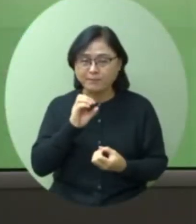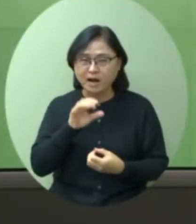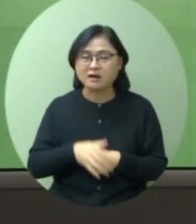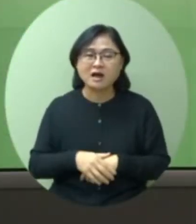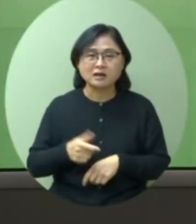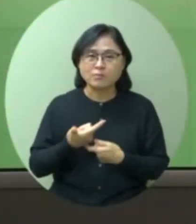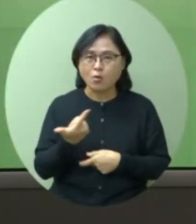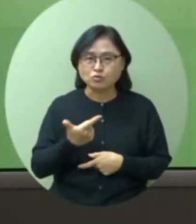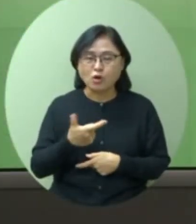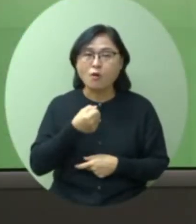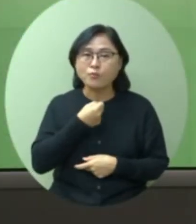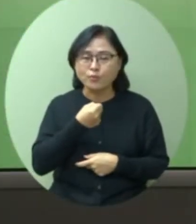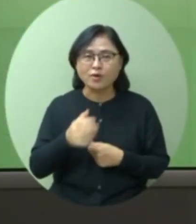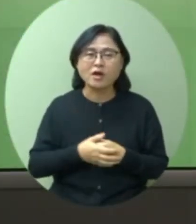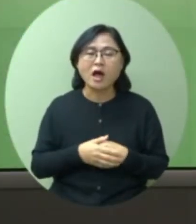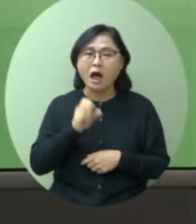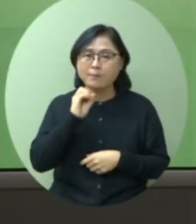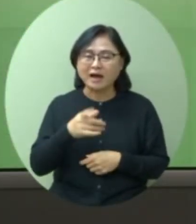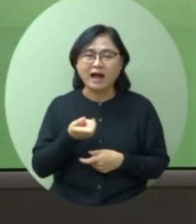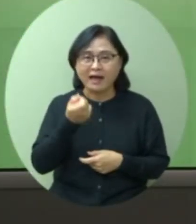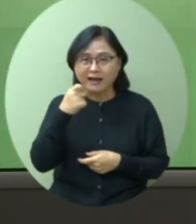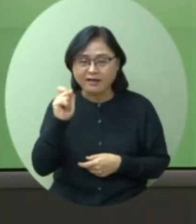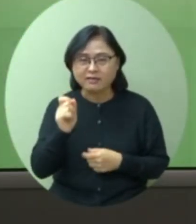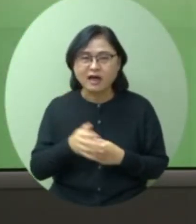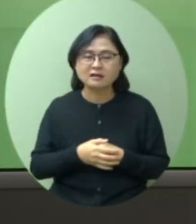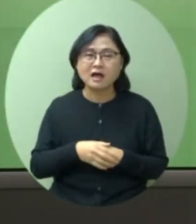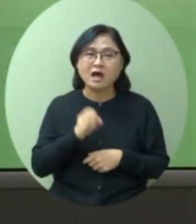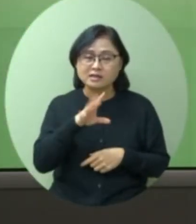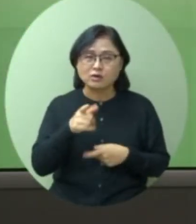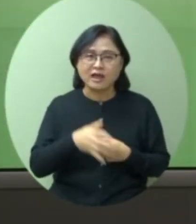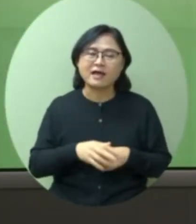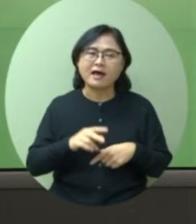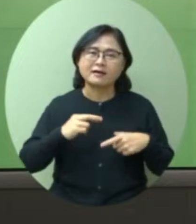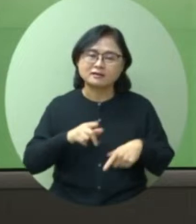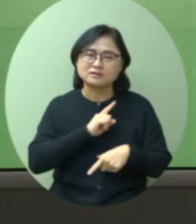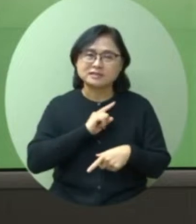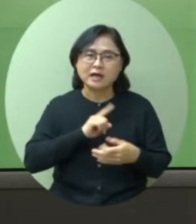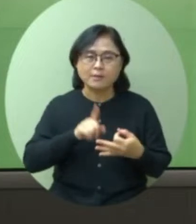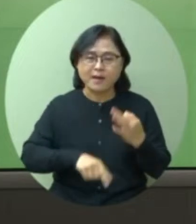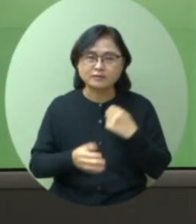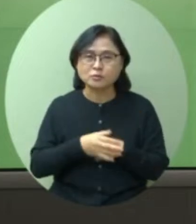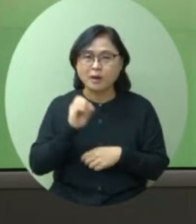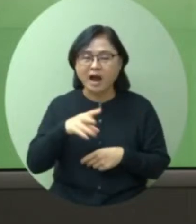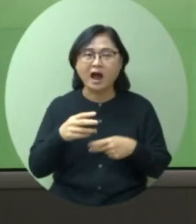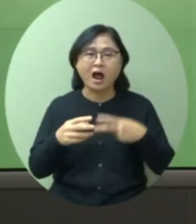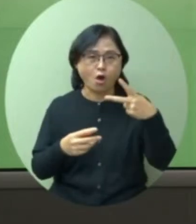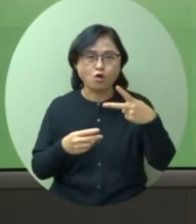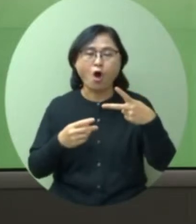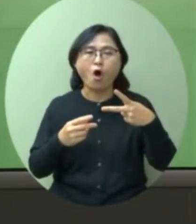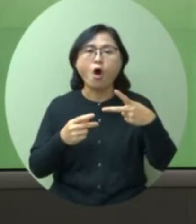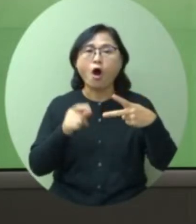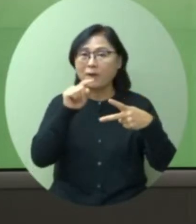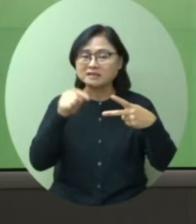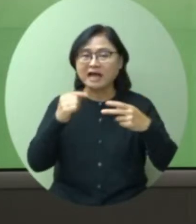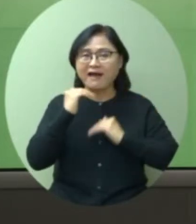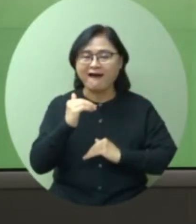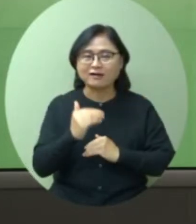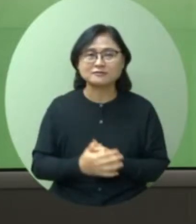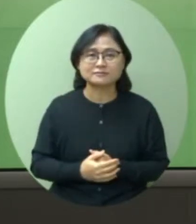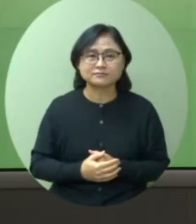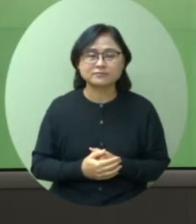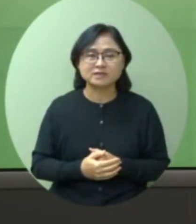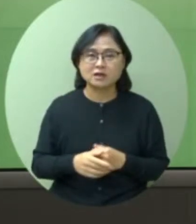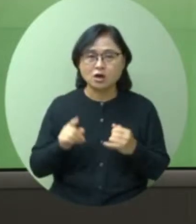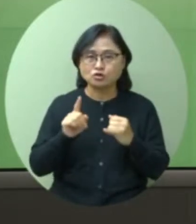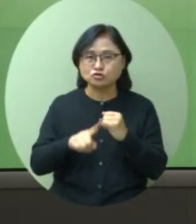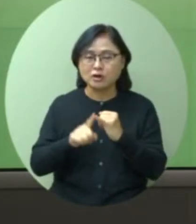Now the floor is open for questions. There are lots of reporters. When you are identified, please identify your media outlet and don't ask